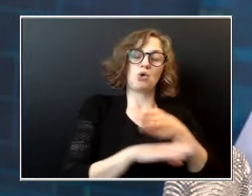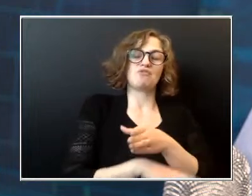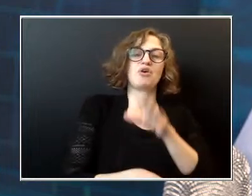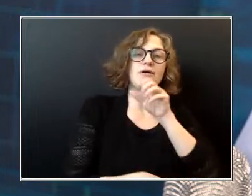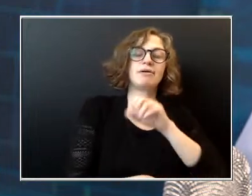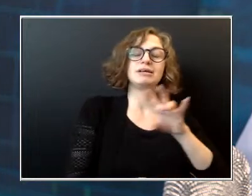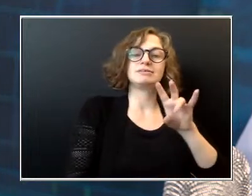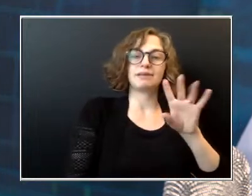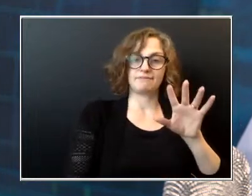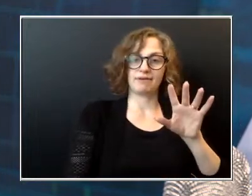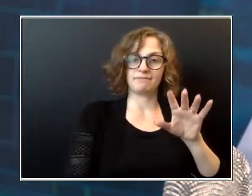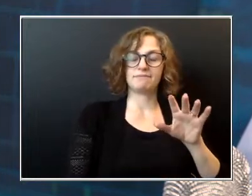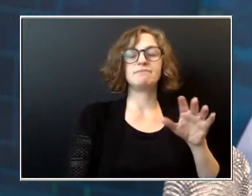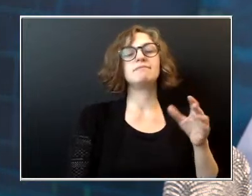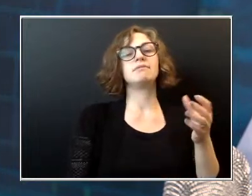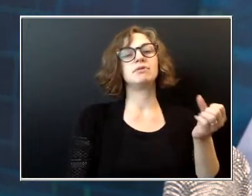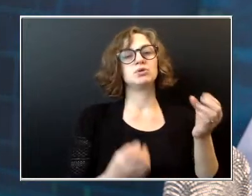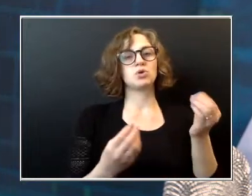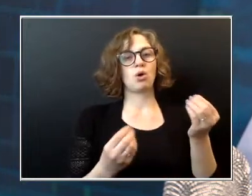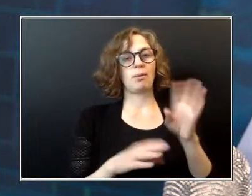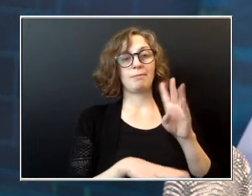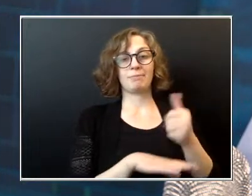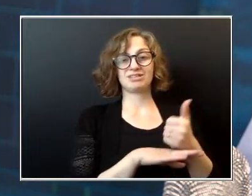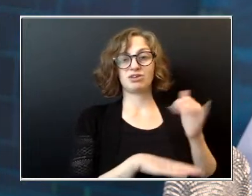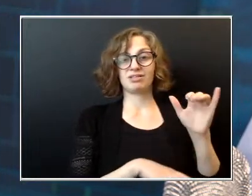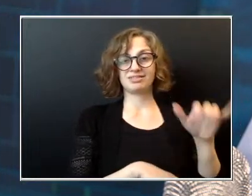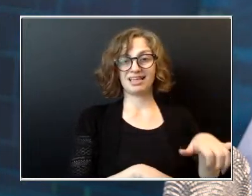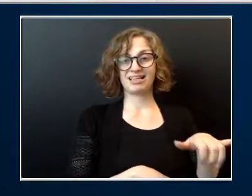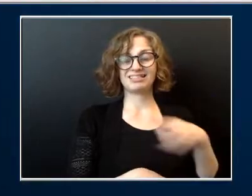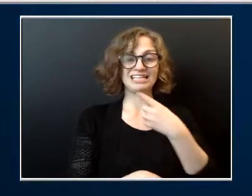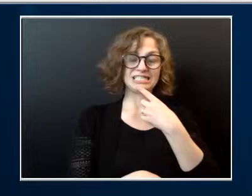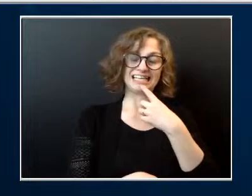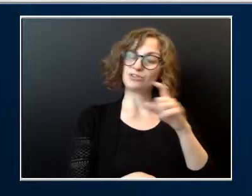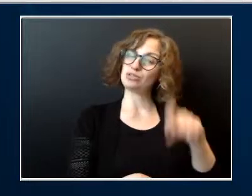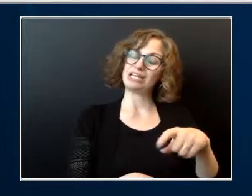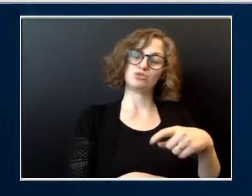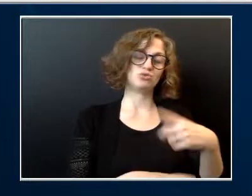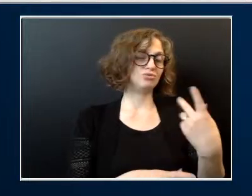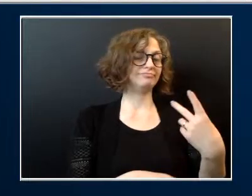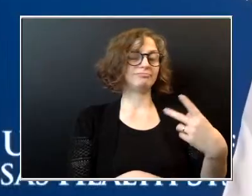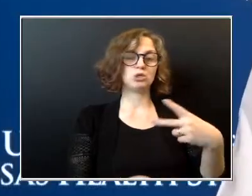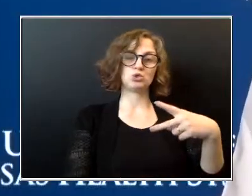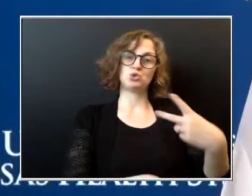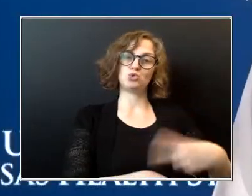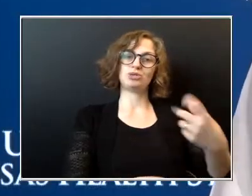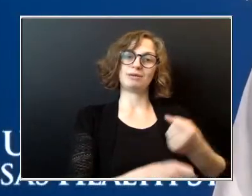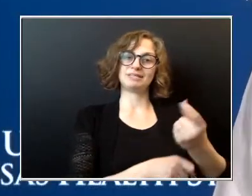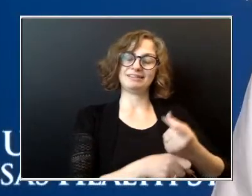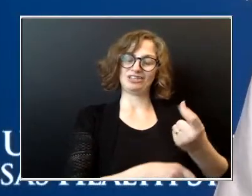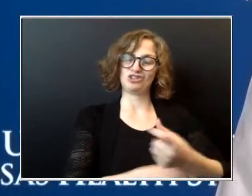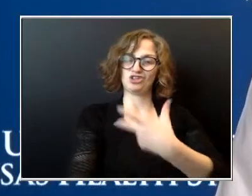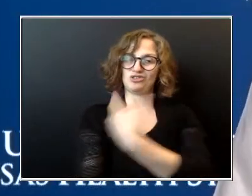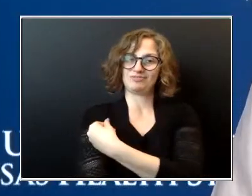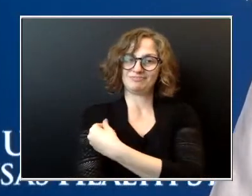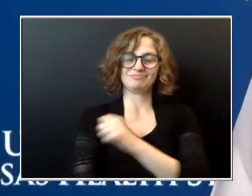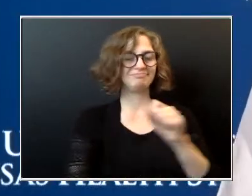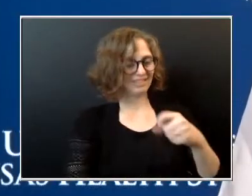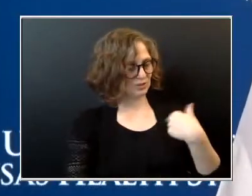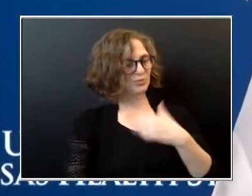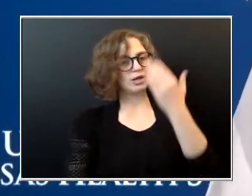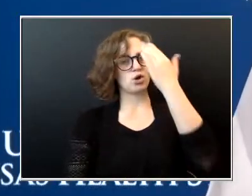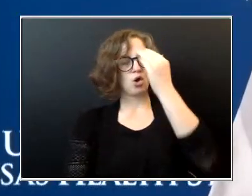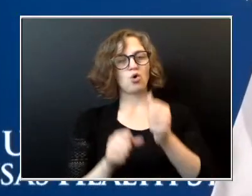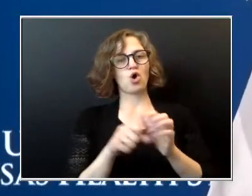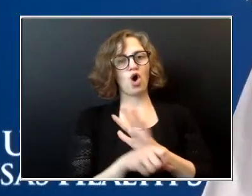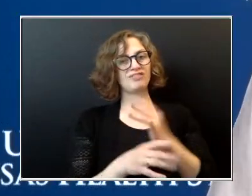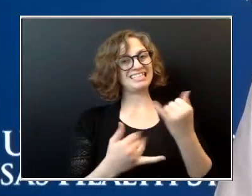on that, it feels like they're just saying, look, you need to get 2 shots here, not 1. Yeah, and we know activity is still fairly high, although lower than it was, but what we always